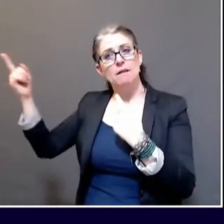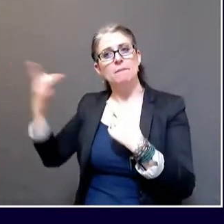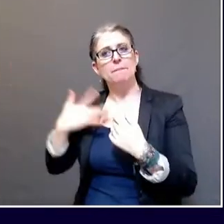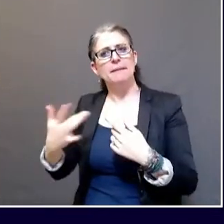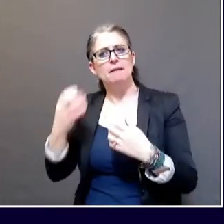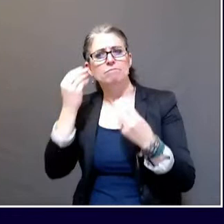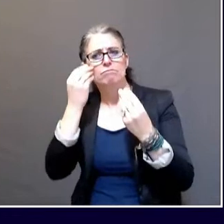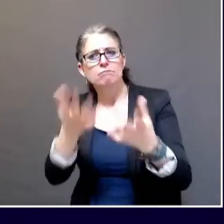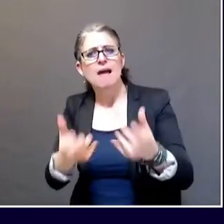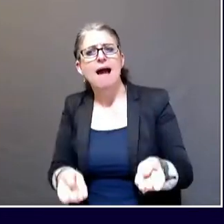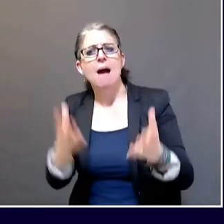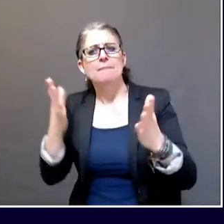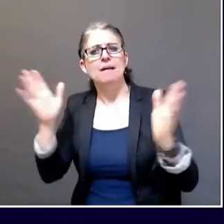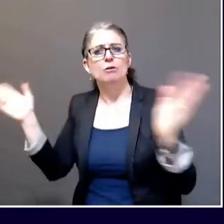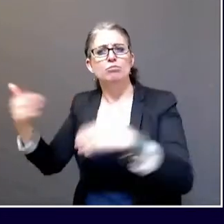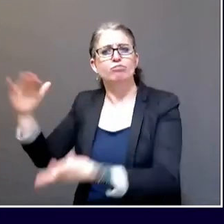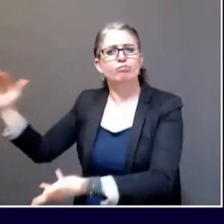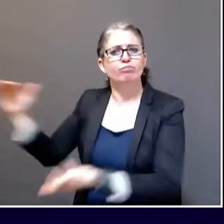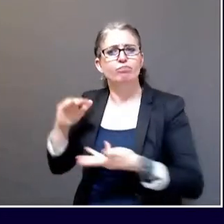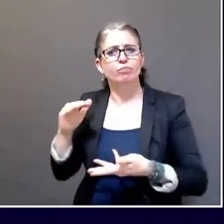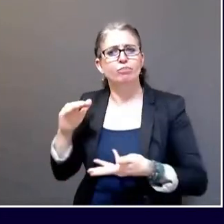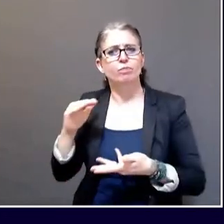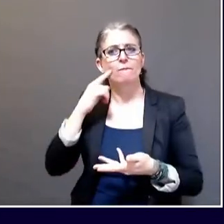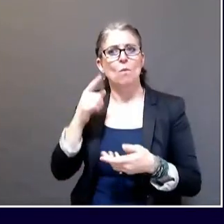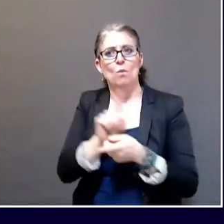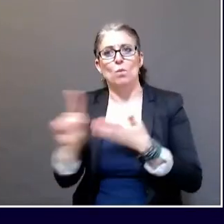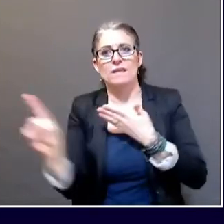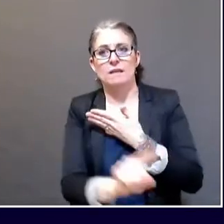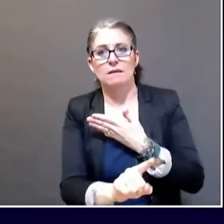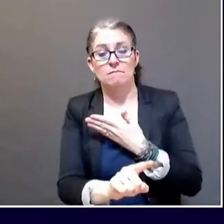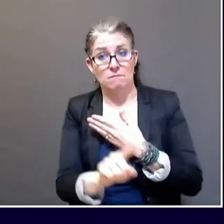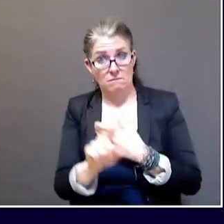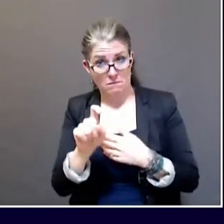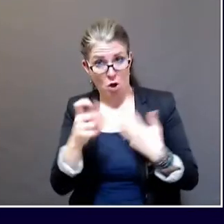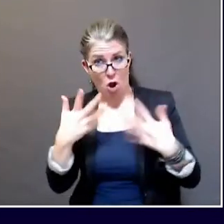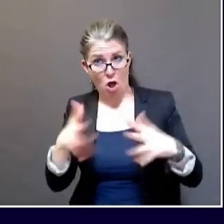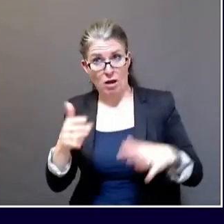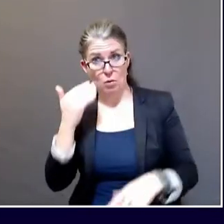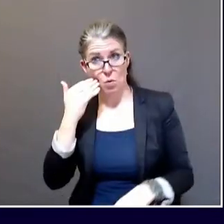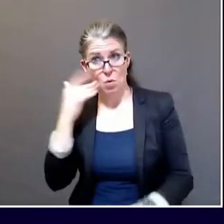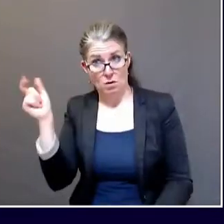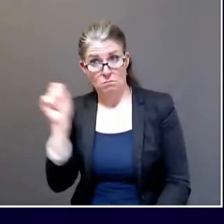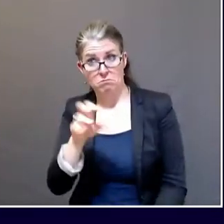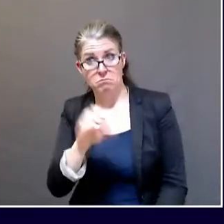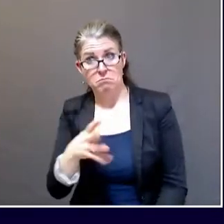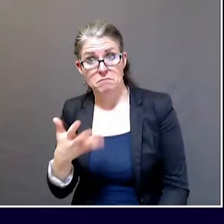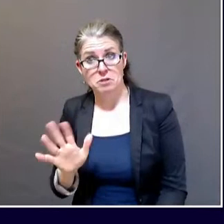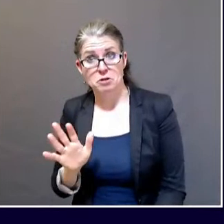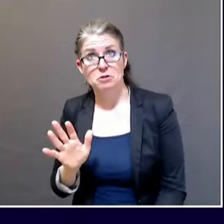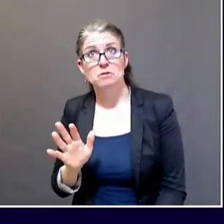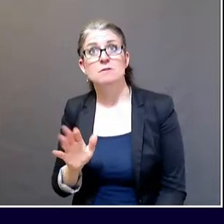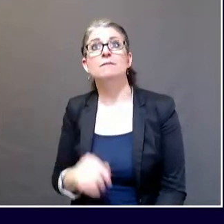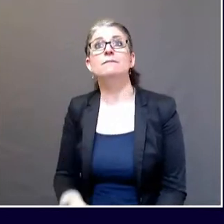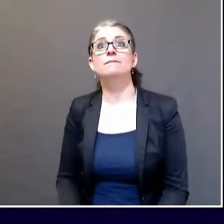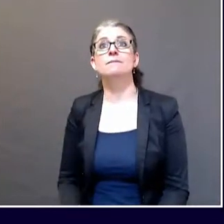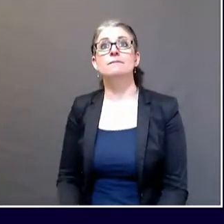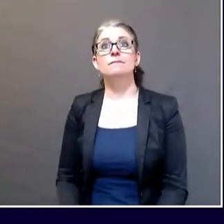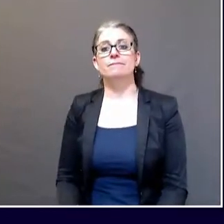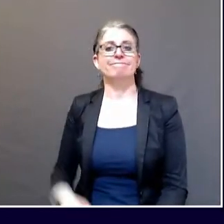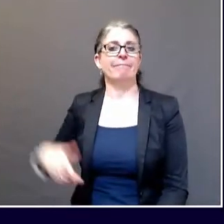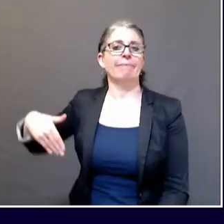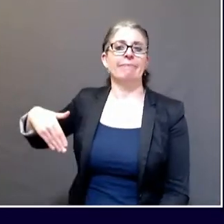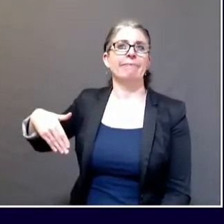some preliminary numbers, but given the discussion I just mentioned with respect to Moderna, we're waiting for those to